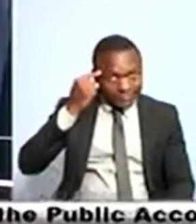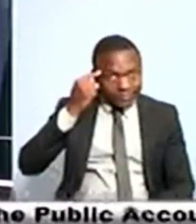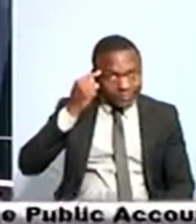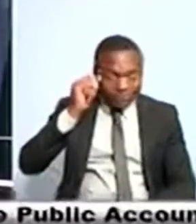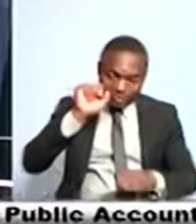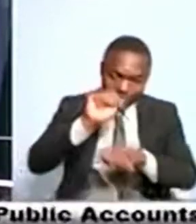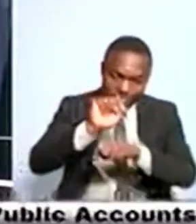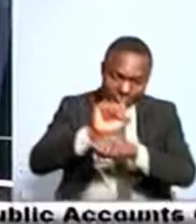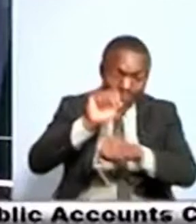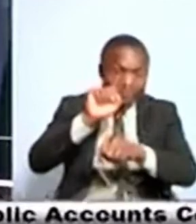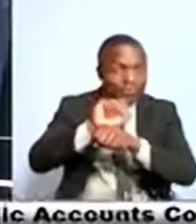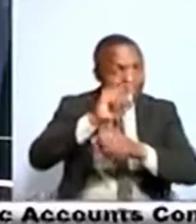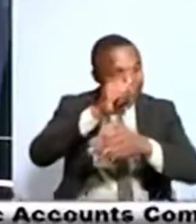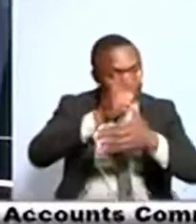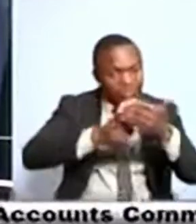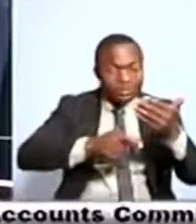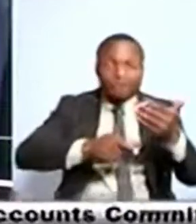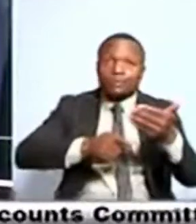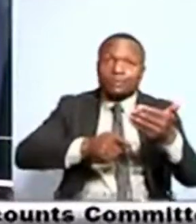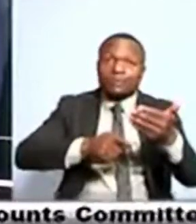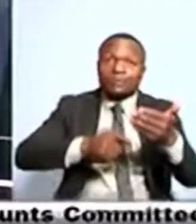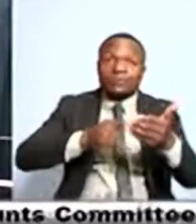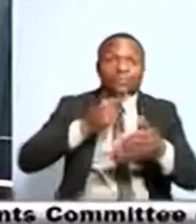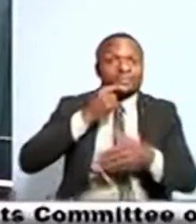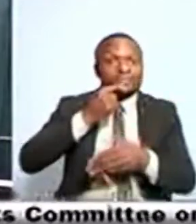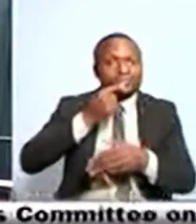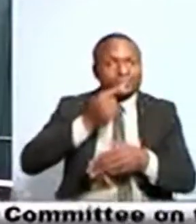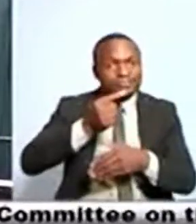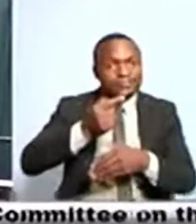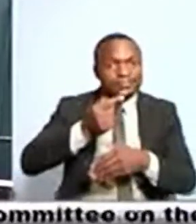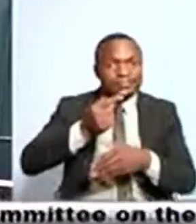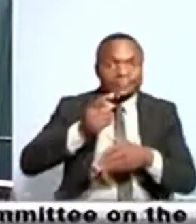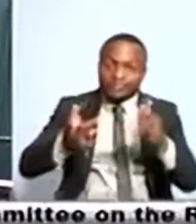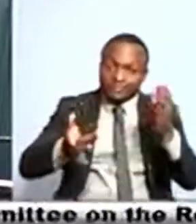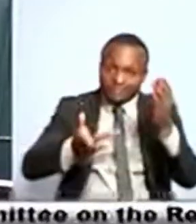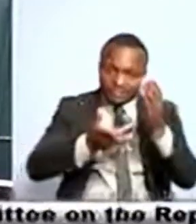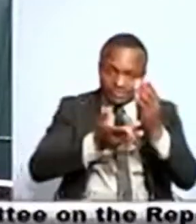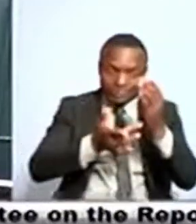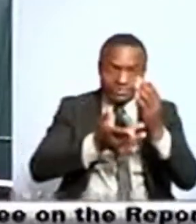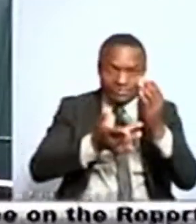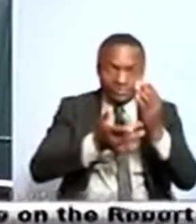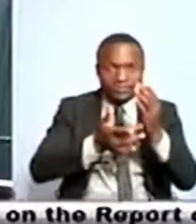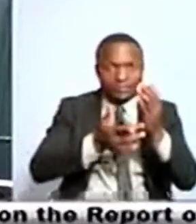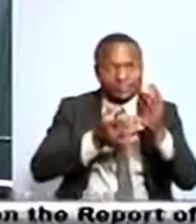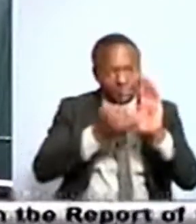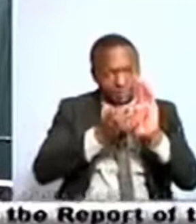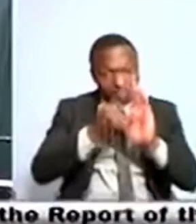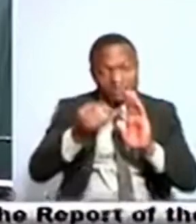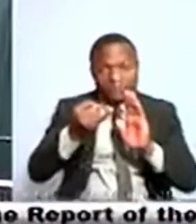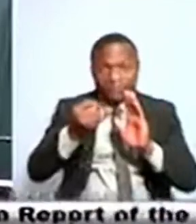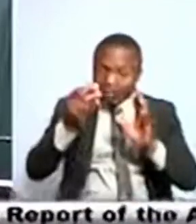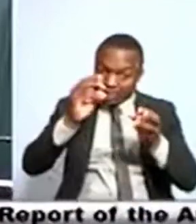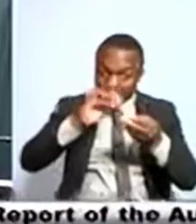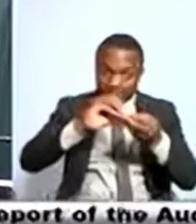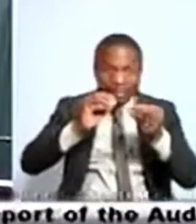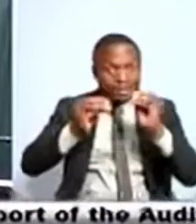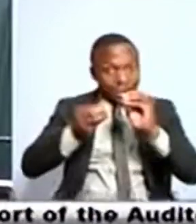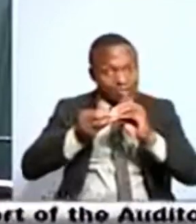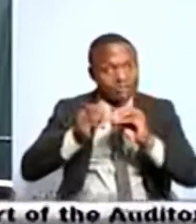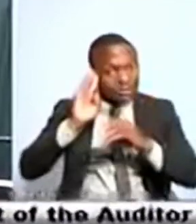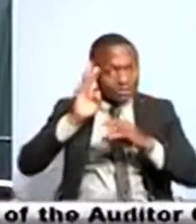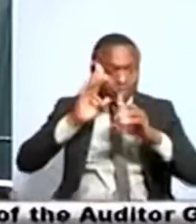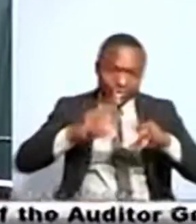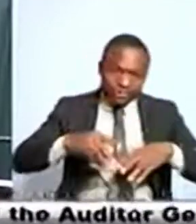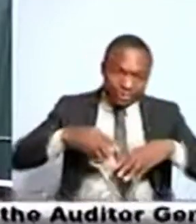are working on what is called a digital identity, a unique number that will be